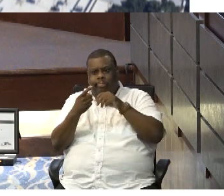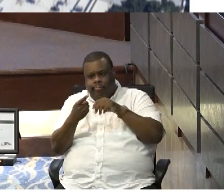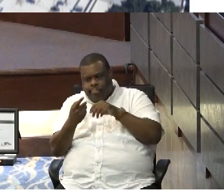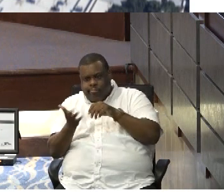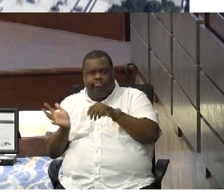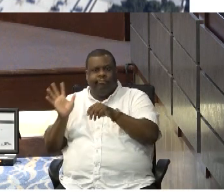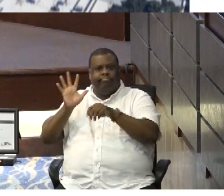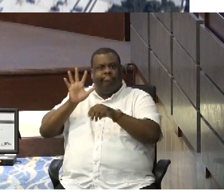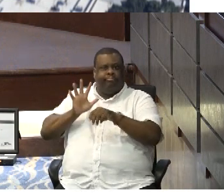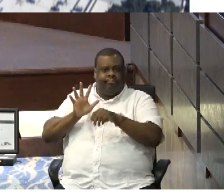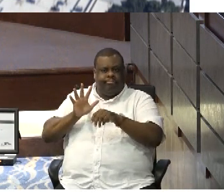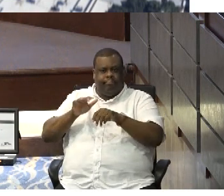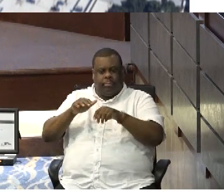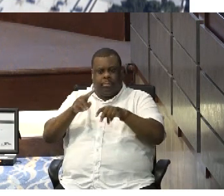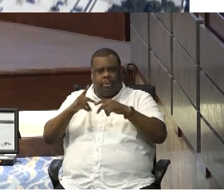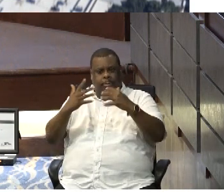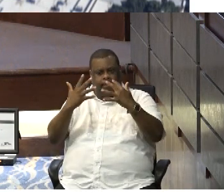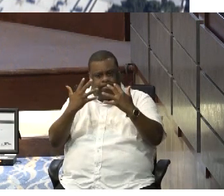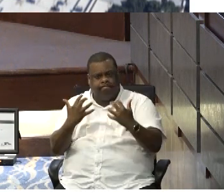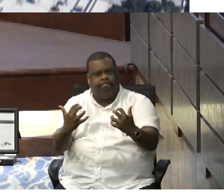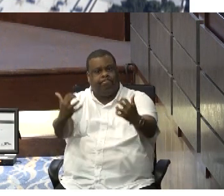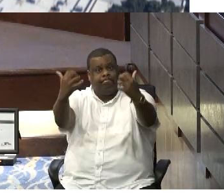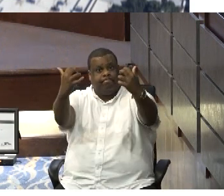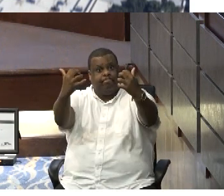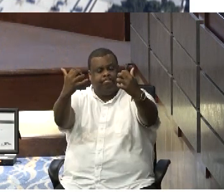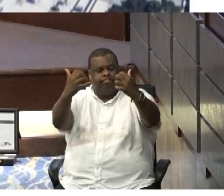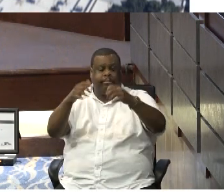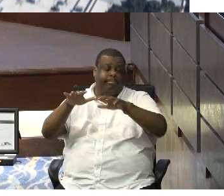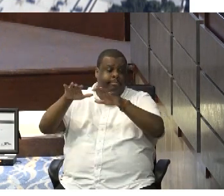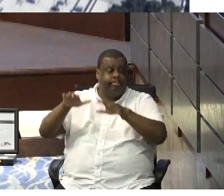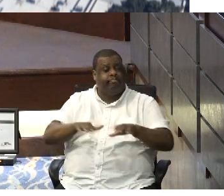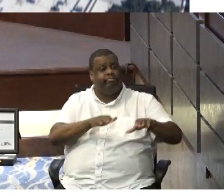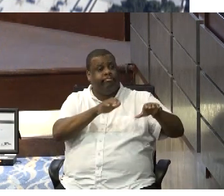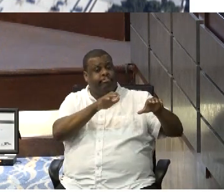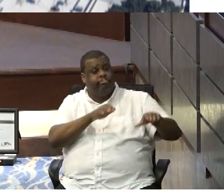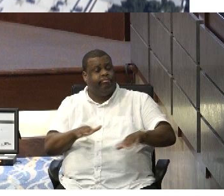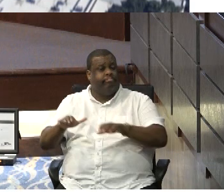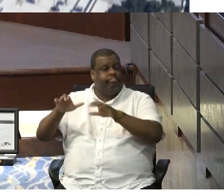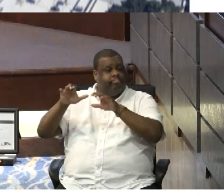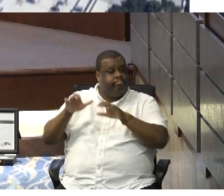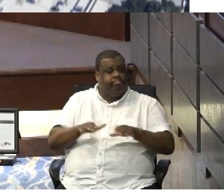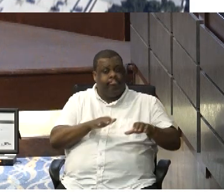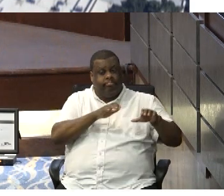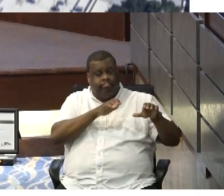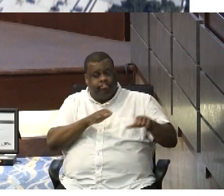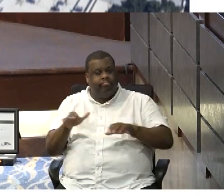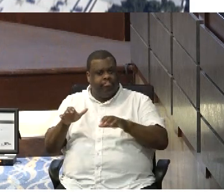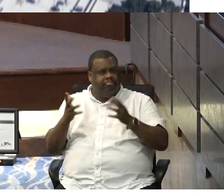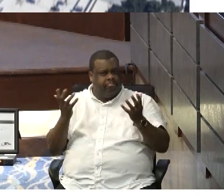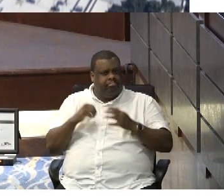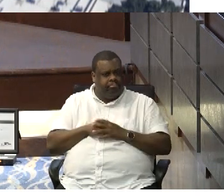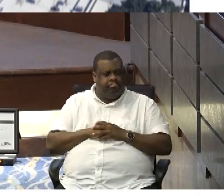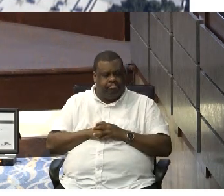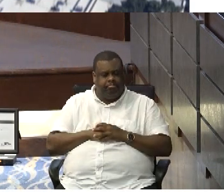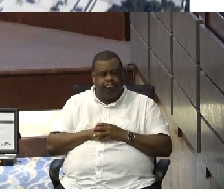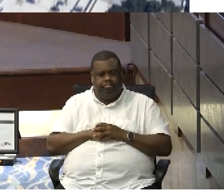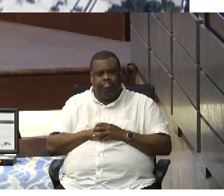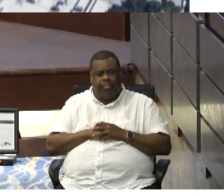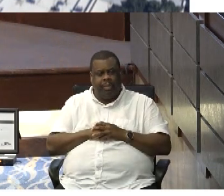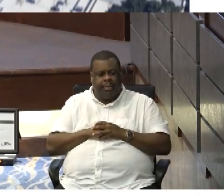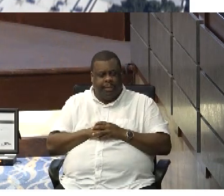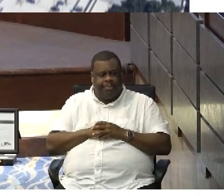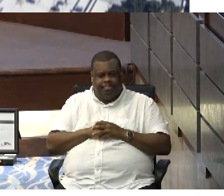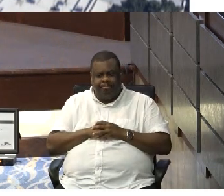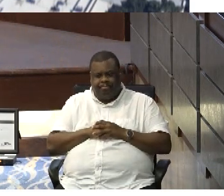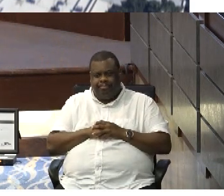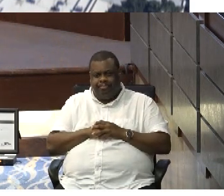recordings in front of a studio audience, for example, and it also creates a whole cascade of additional opportunities because of the film